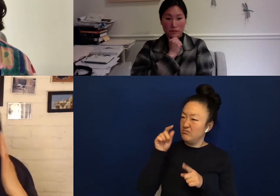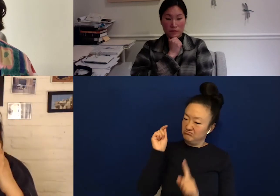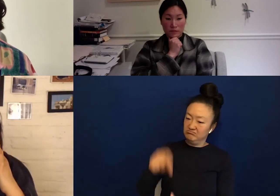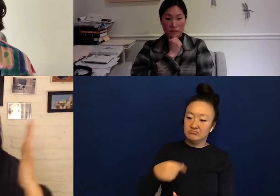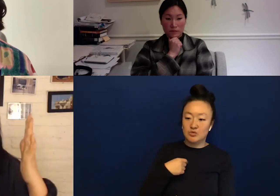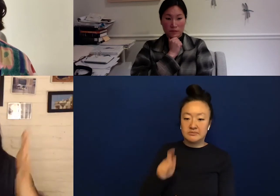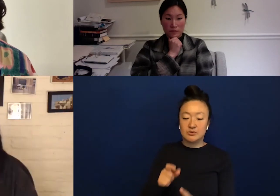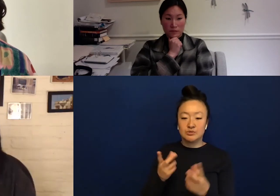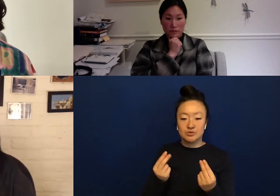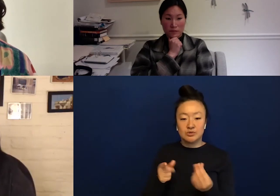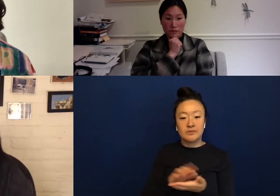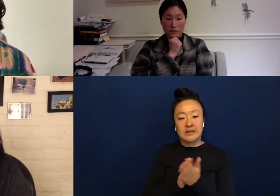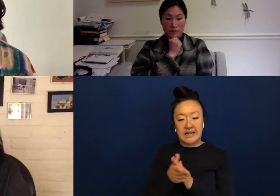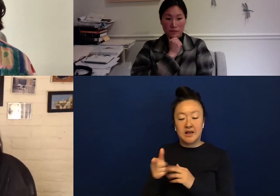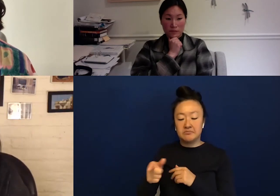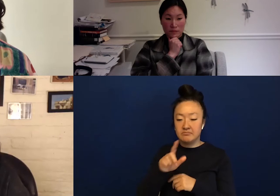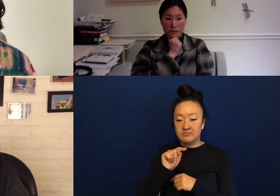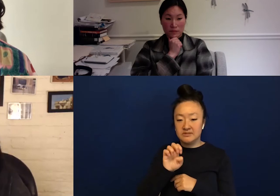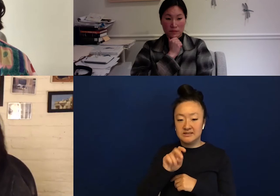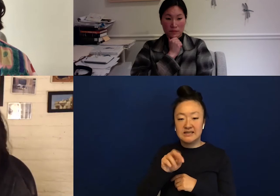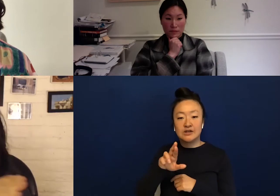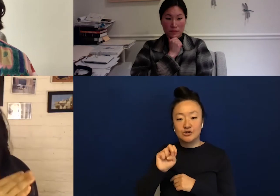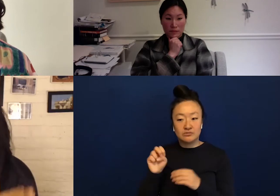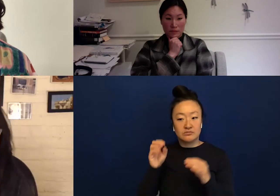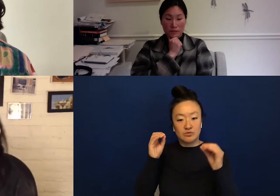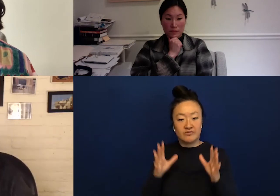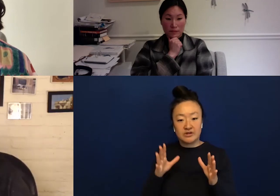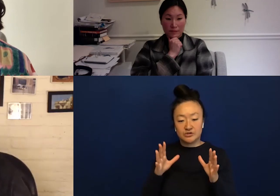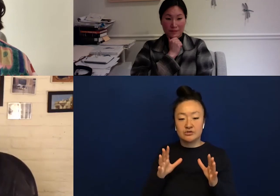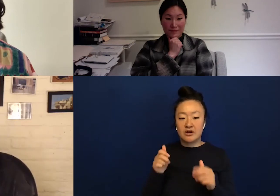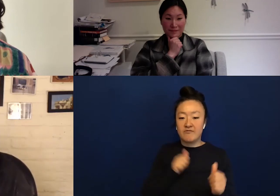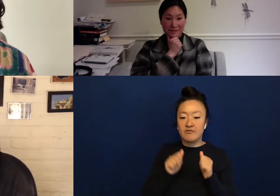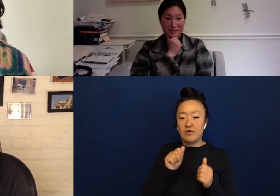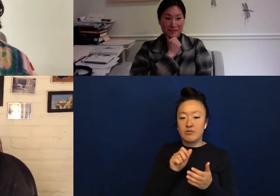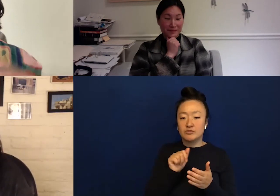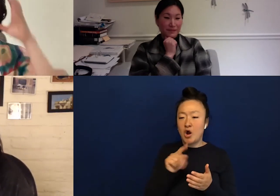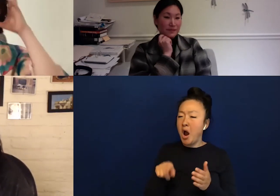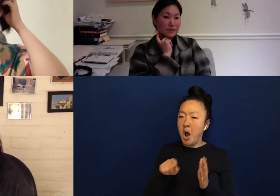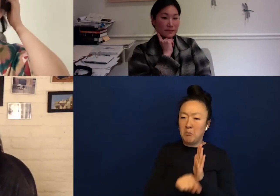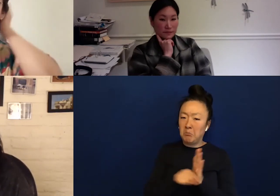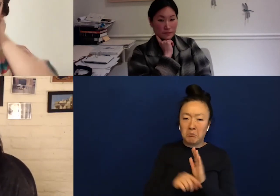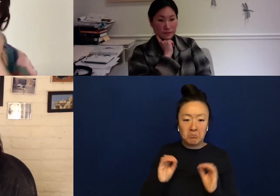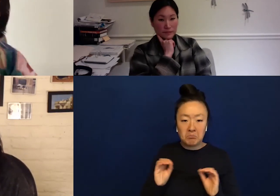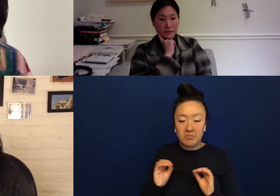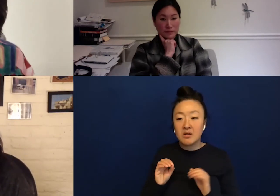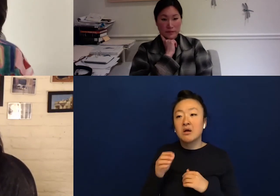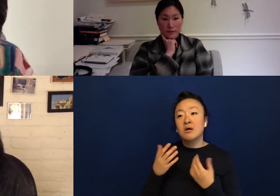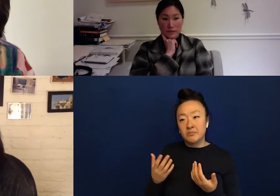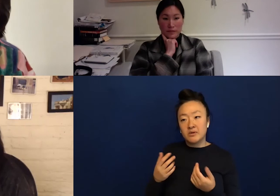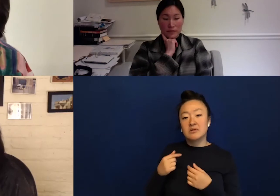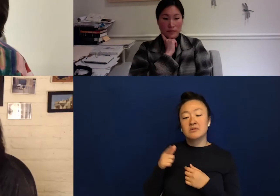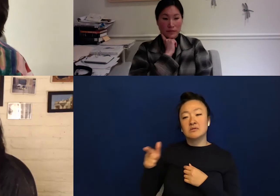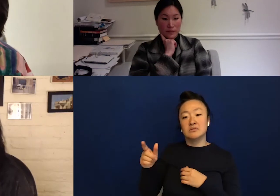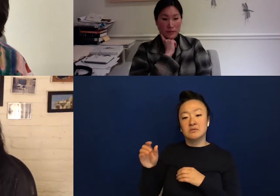is to become this tenured professor of performance art. No shade on that, but so she then moves back